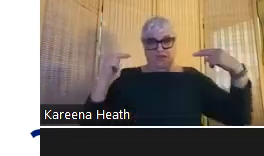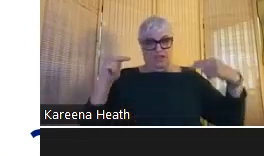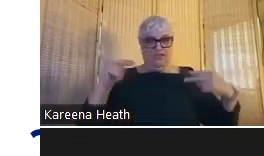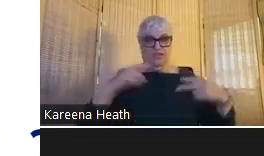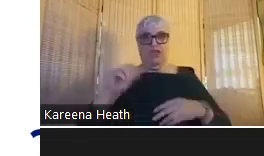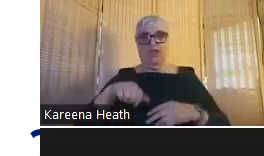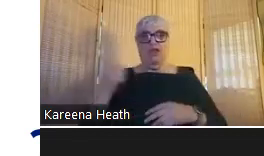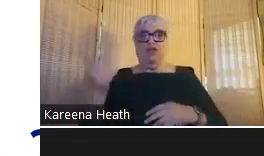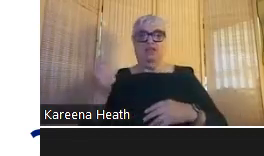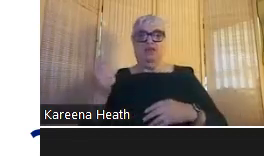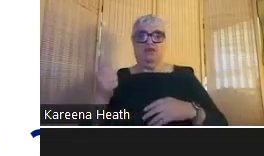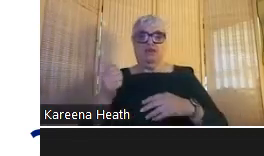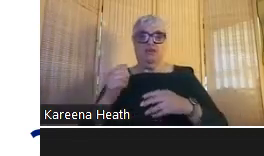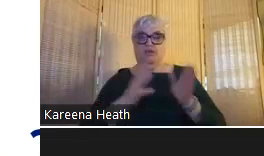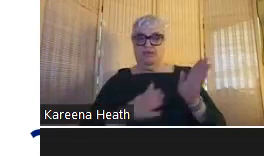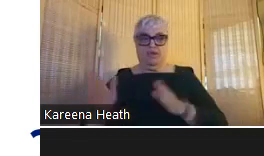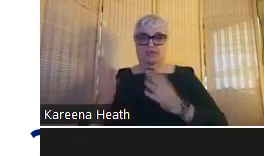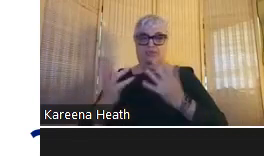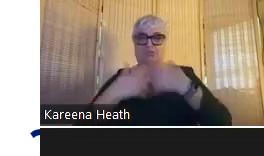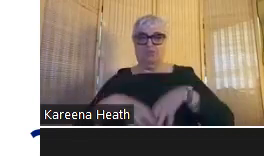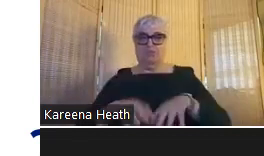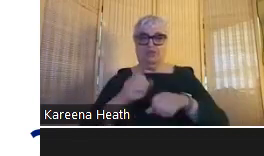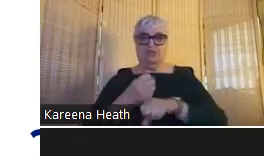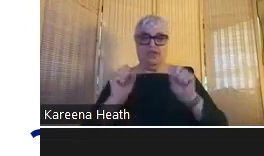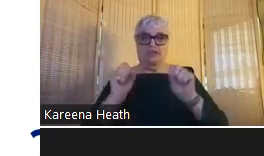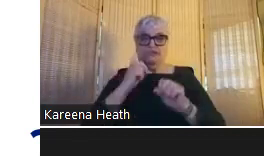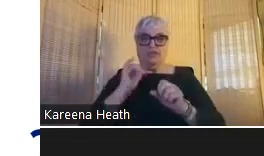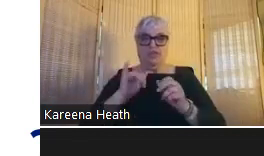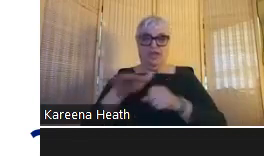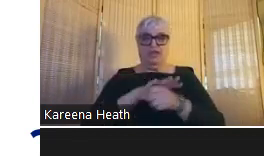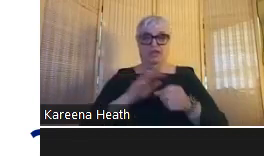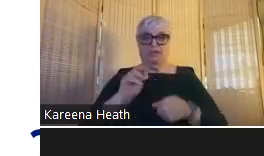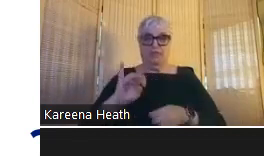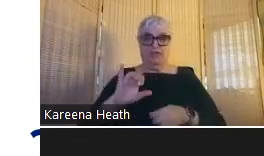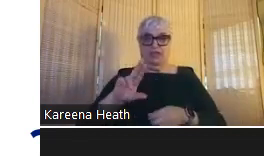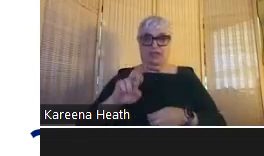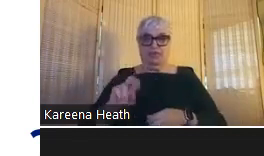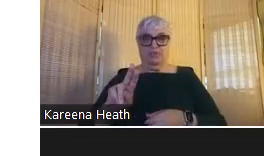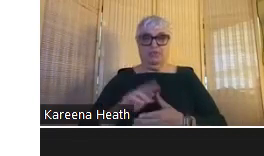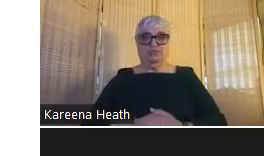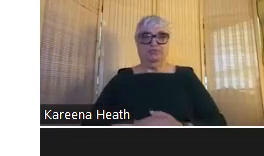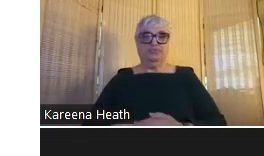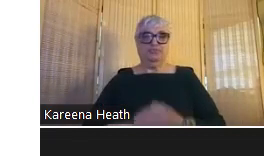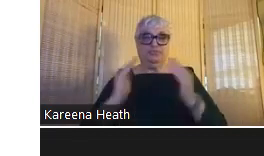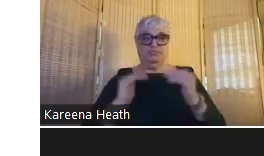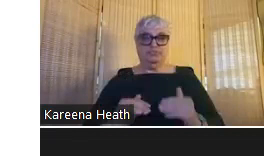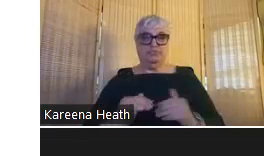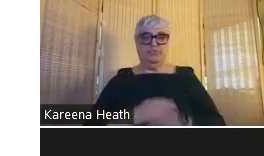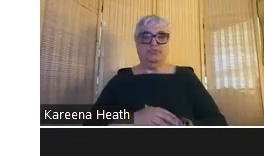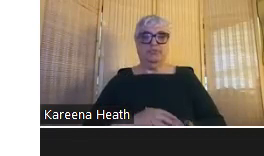other practical arrangements that support the safe management of the milieu. Next slide, please.